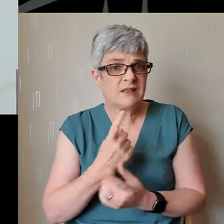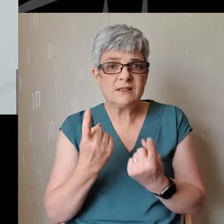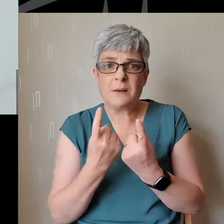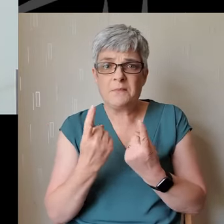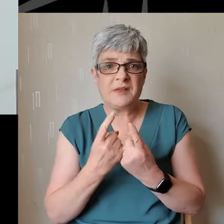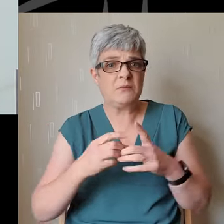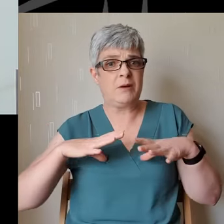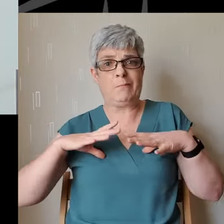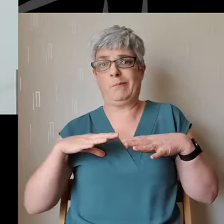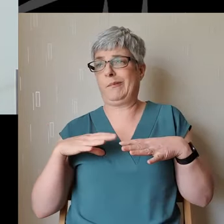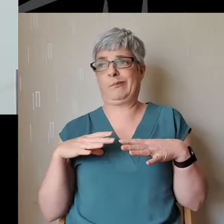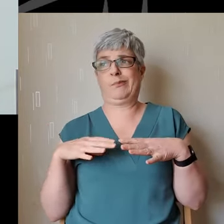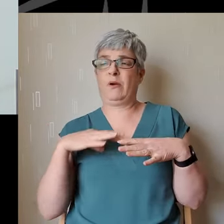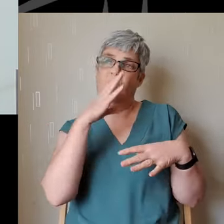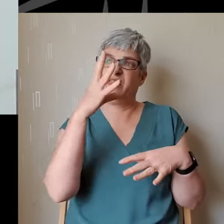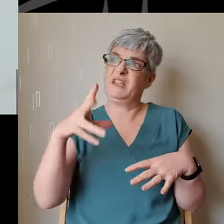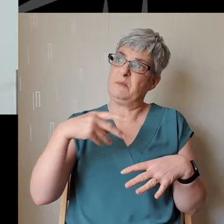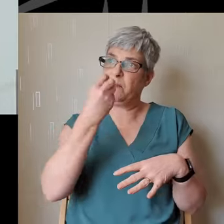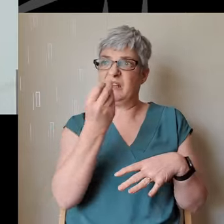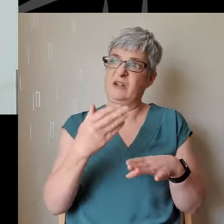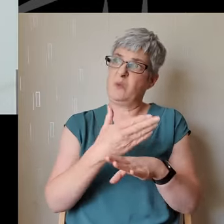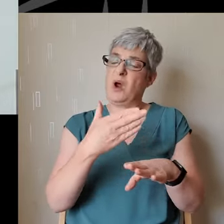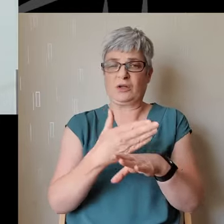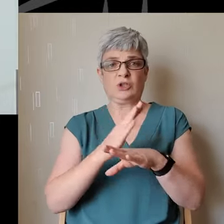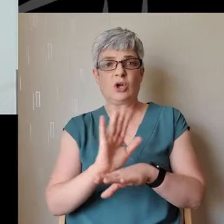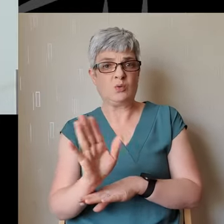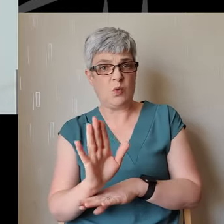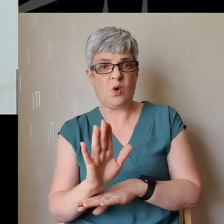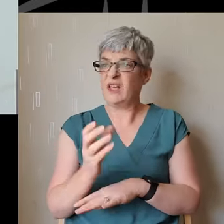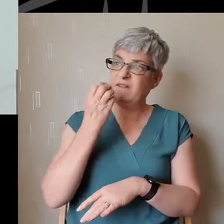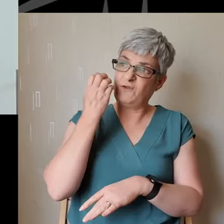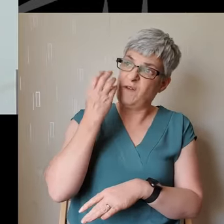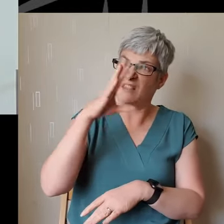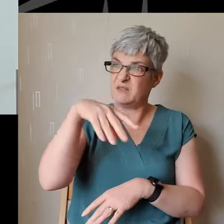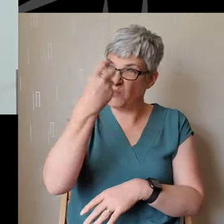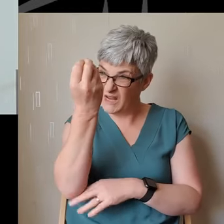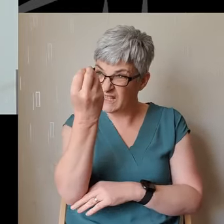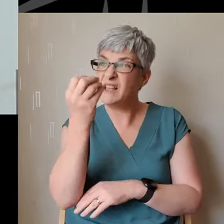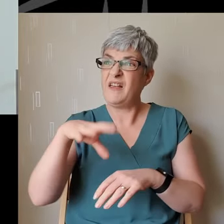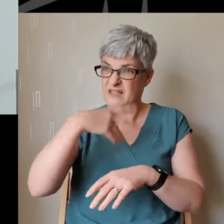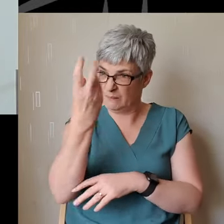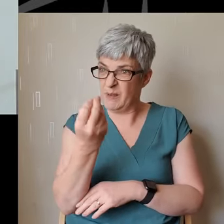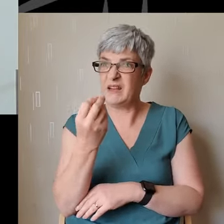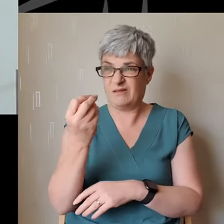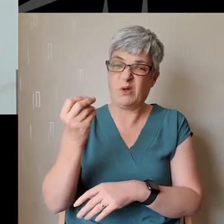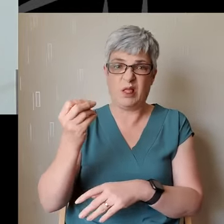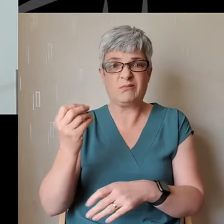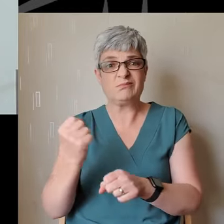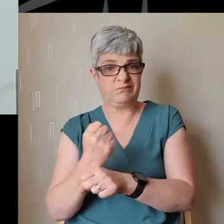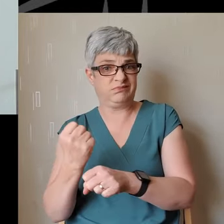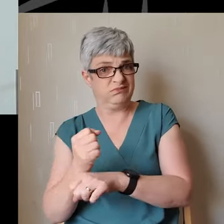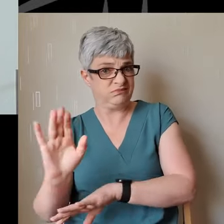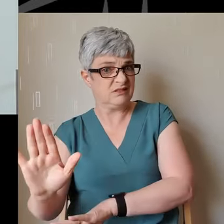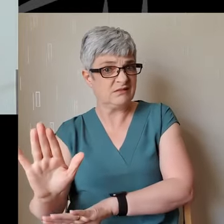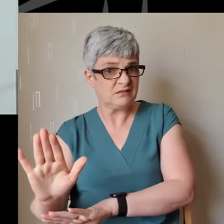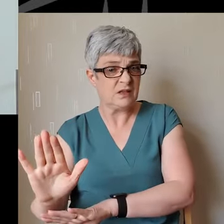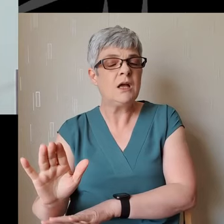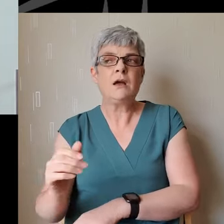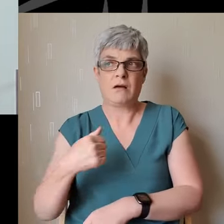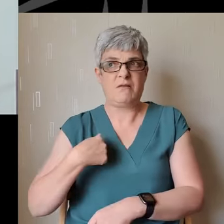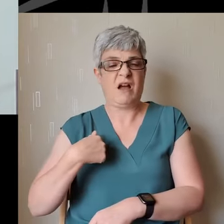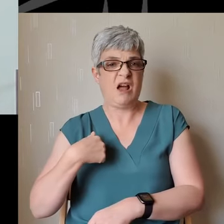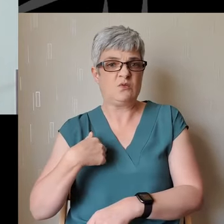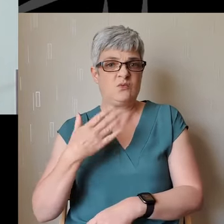and let the Holy Spirit do for us. Oh, it's the fruit of the Spirit. The Spirit will see to that, and I don't have to bother. Not